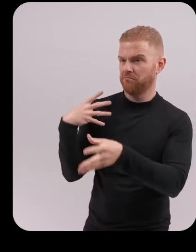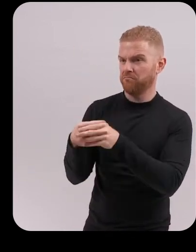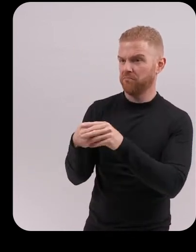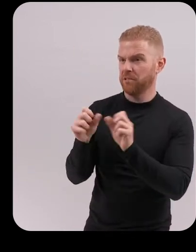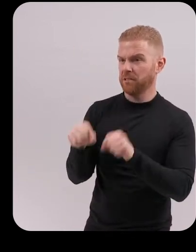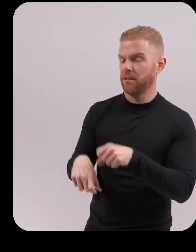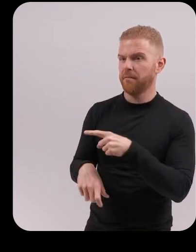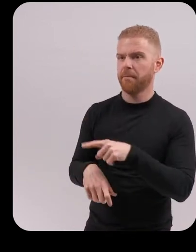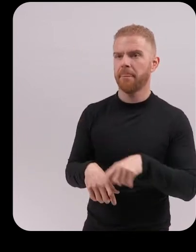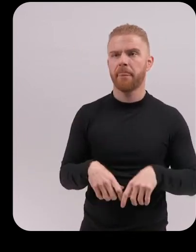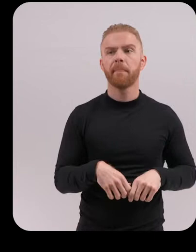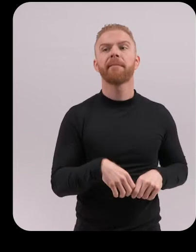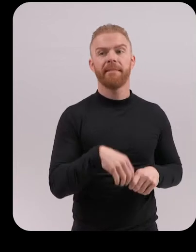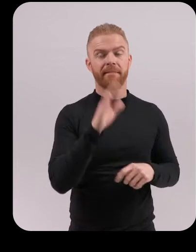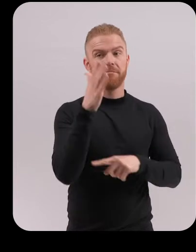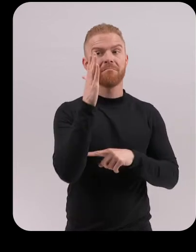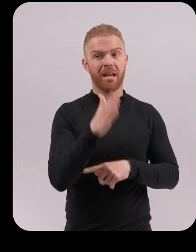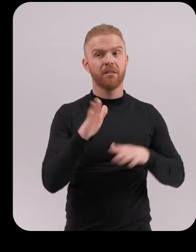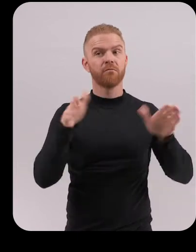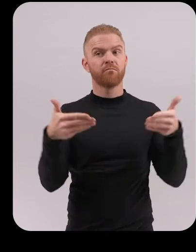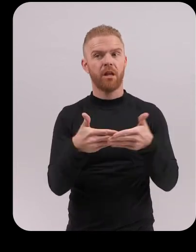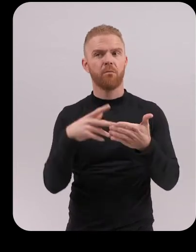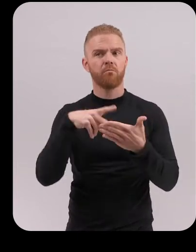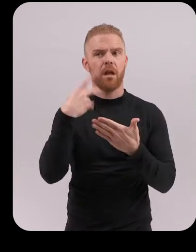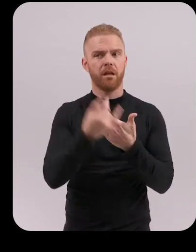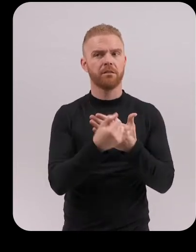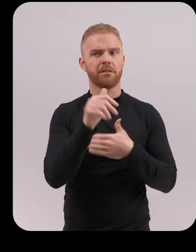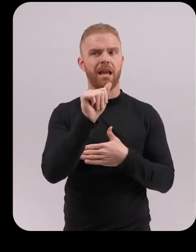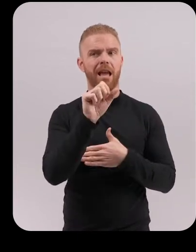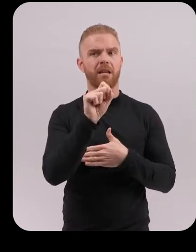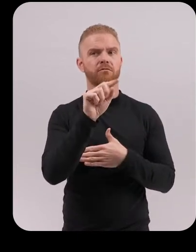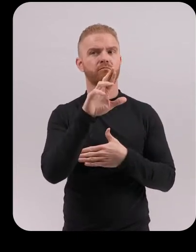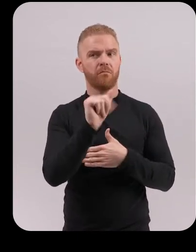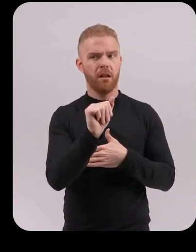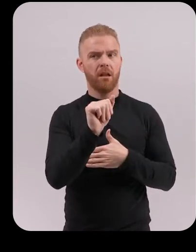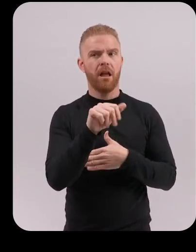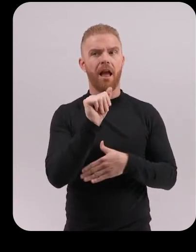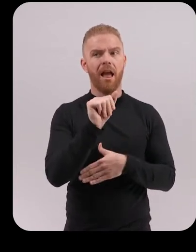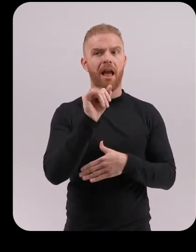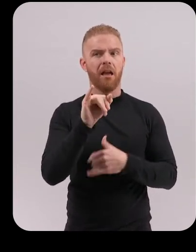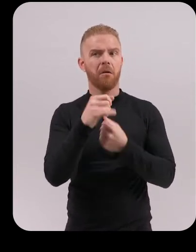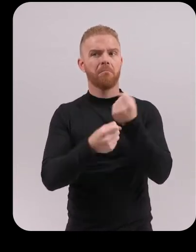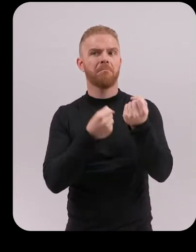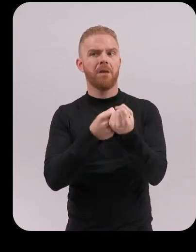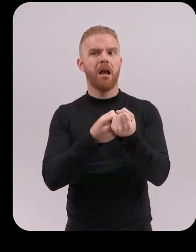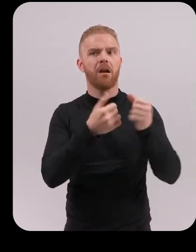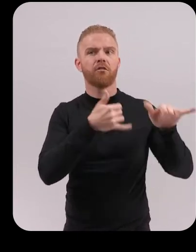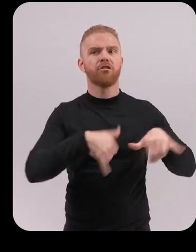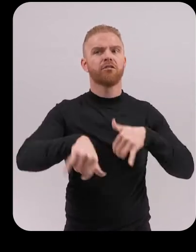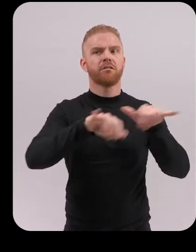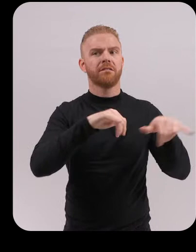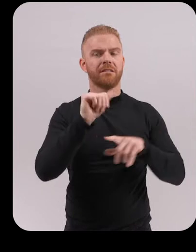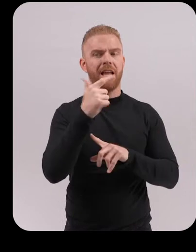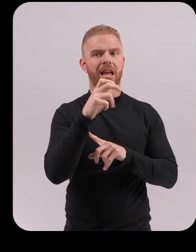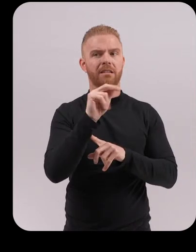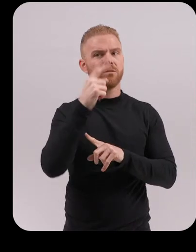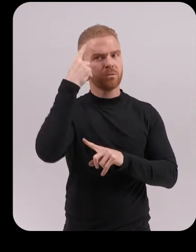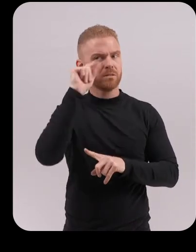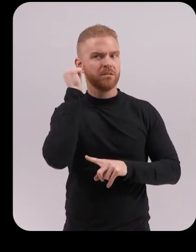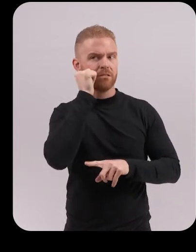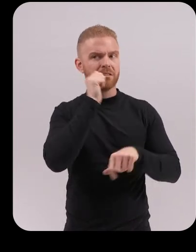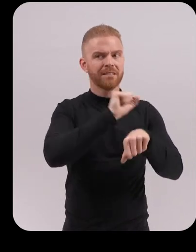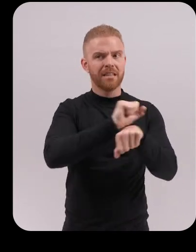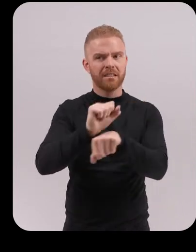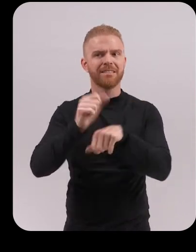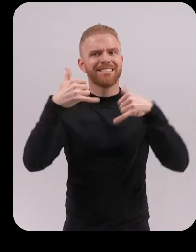The speaker introduced Project Astra, an AI-powered universal agent for everyday tasks that is still under